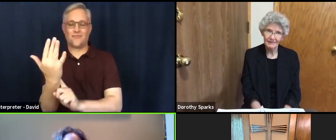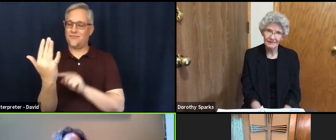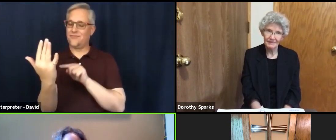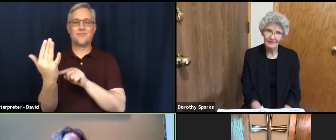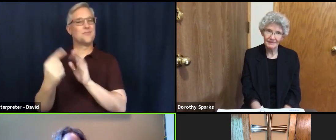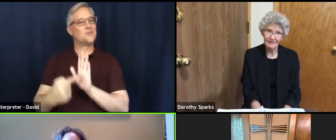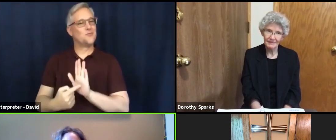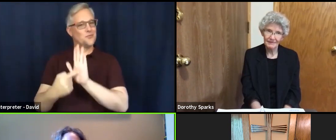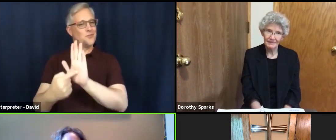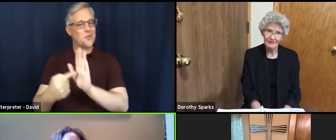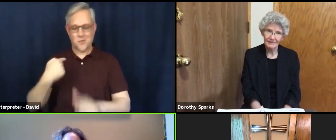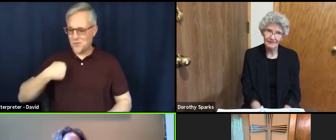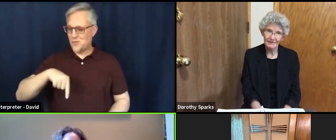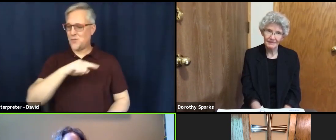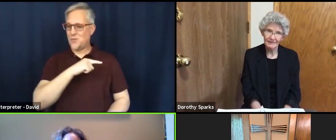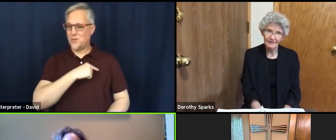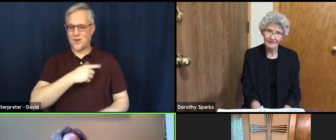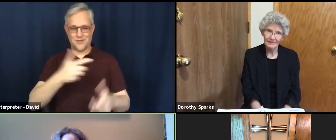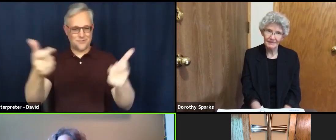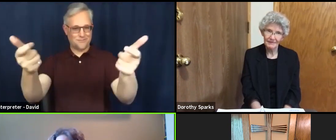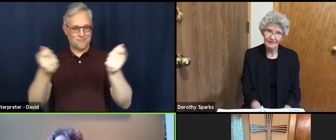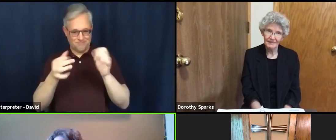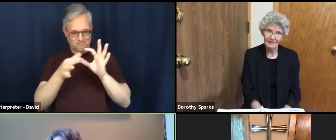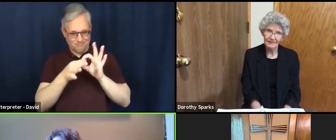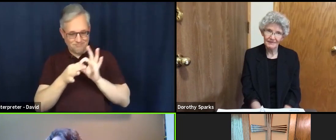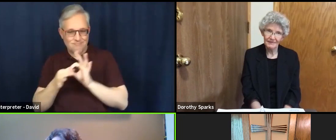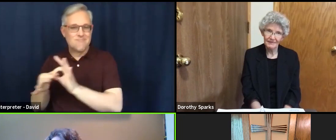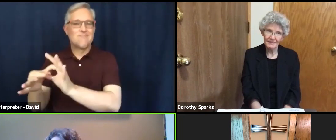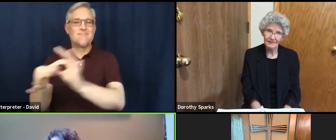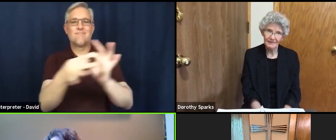drawn together in the light of Christ.